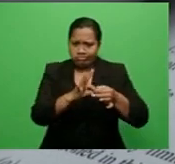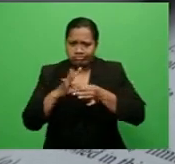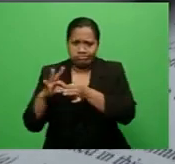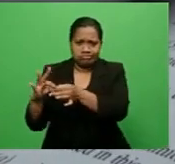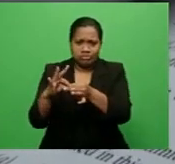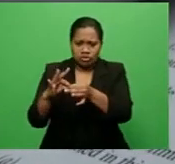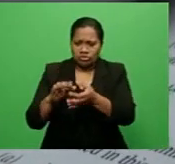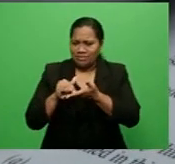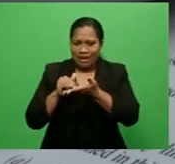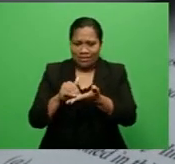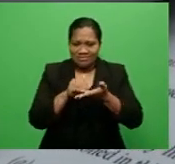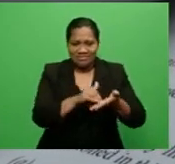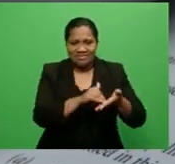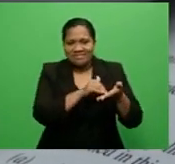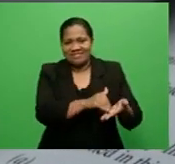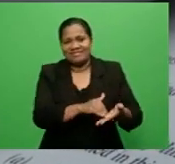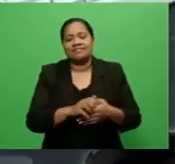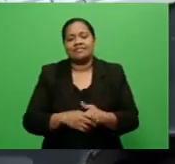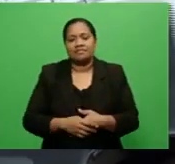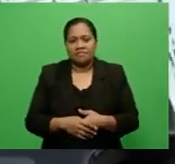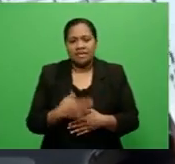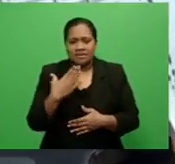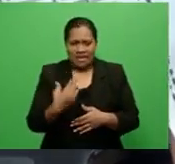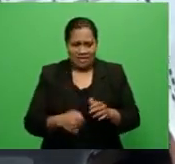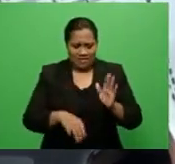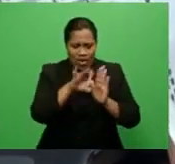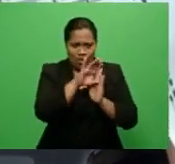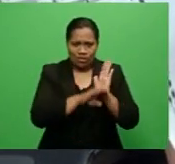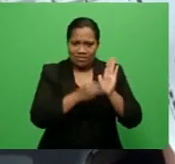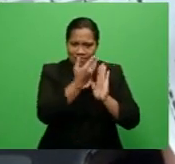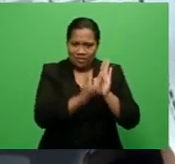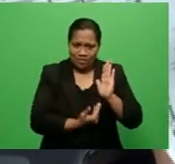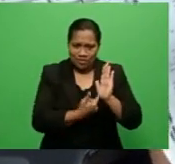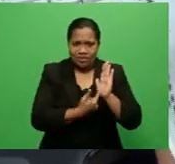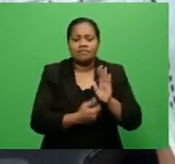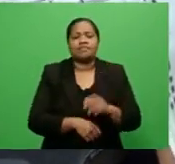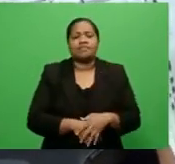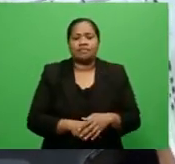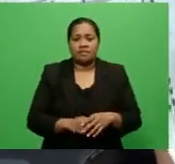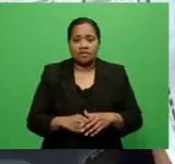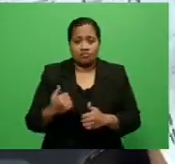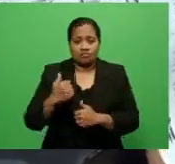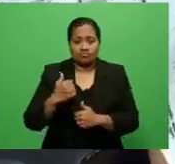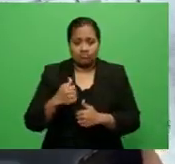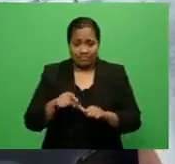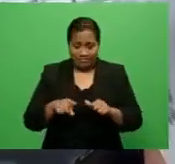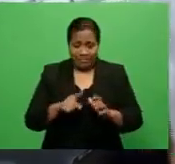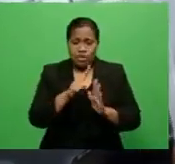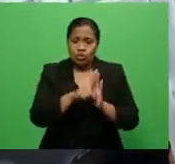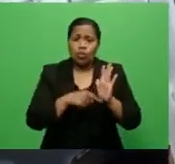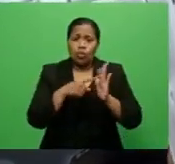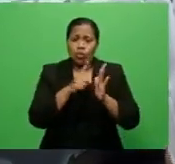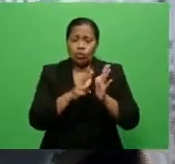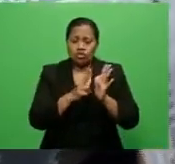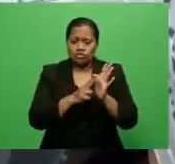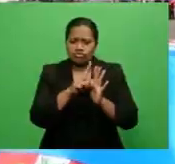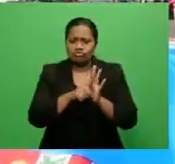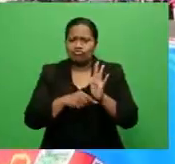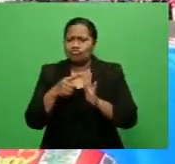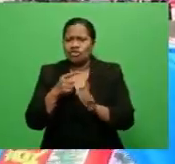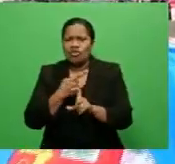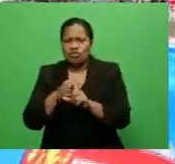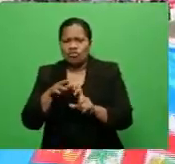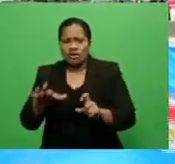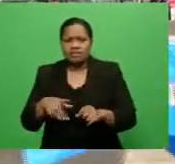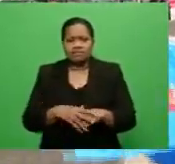health as enshrined in our Constitution?" President Major General retired Chiochi Kondrote today announced 5 national winners